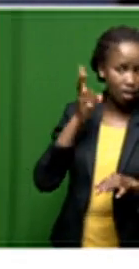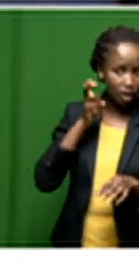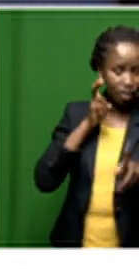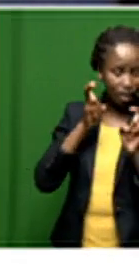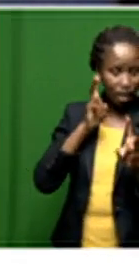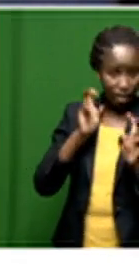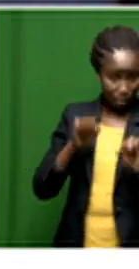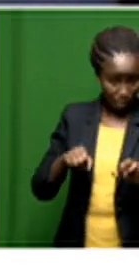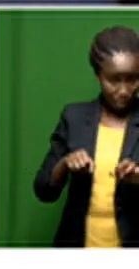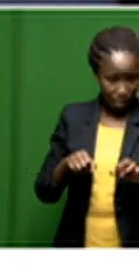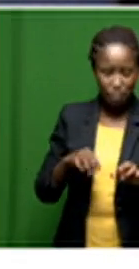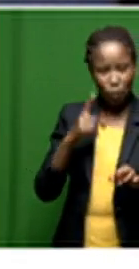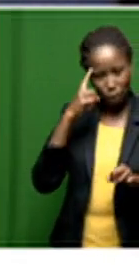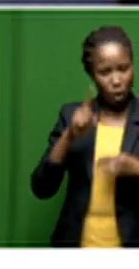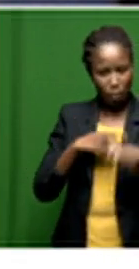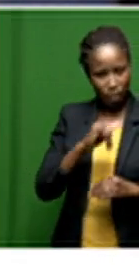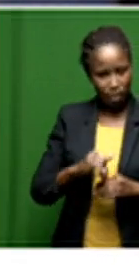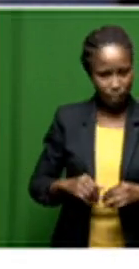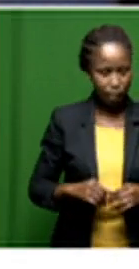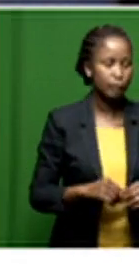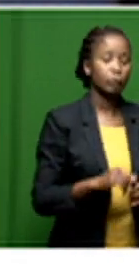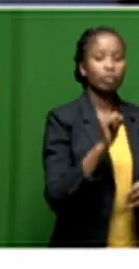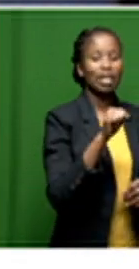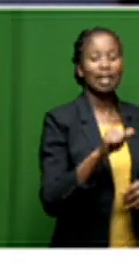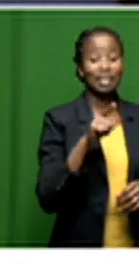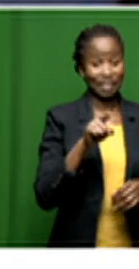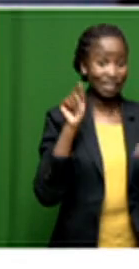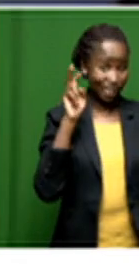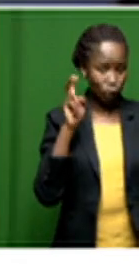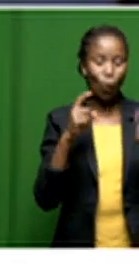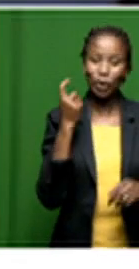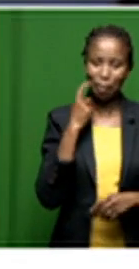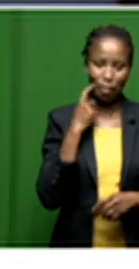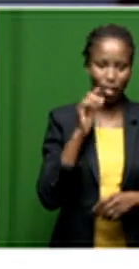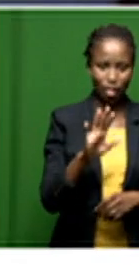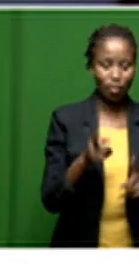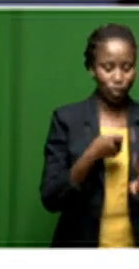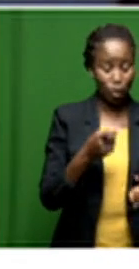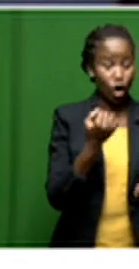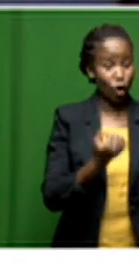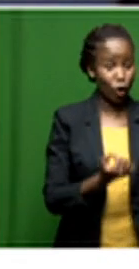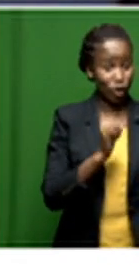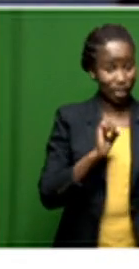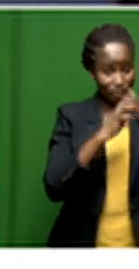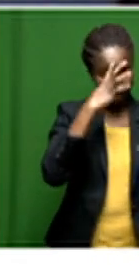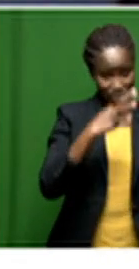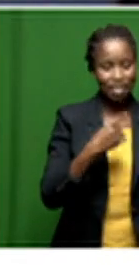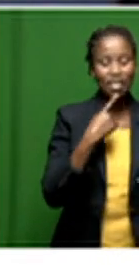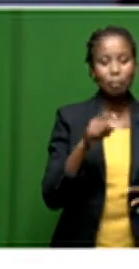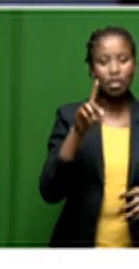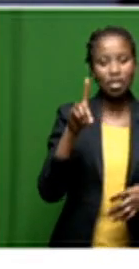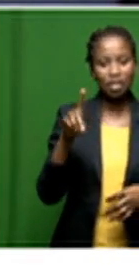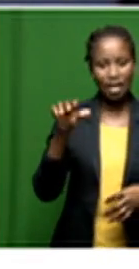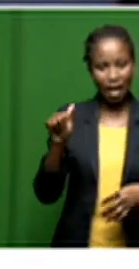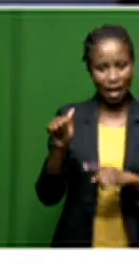think it's because the matter is relatively simple one for the court to determine. As I say, the Democratic Alliance, I think,